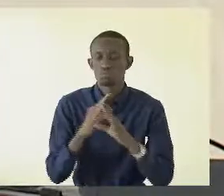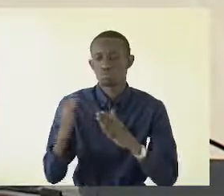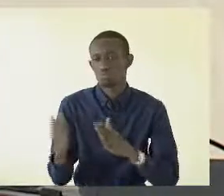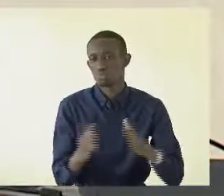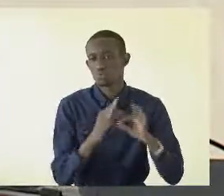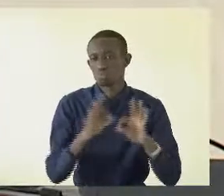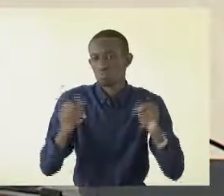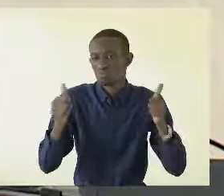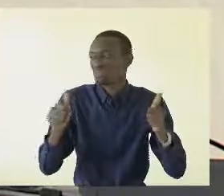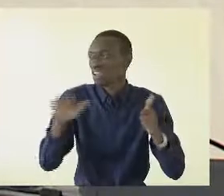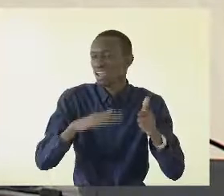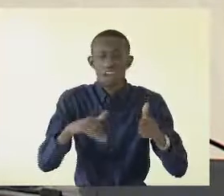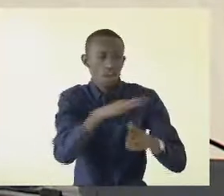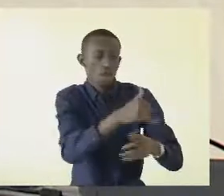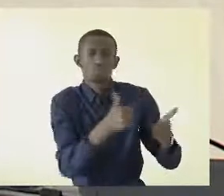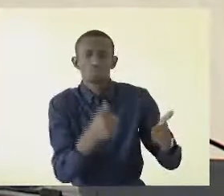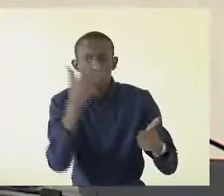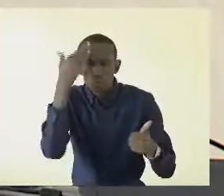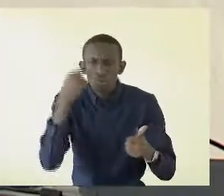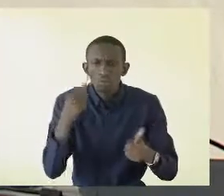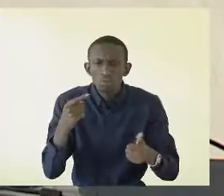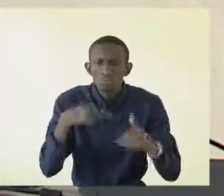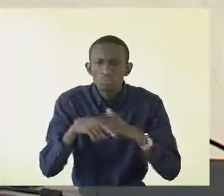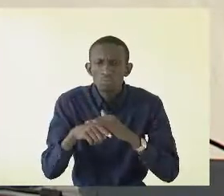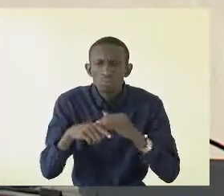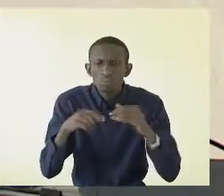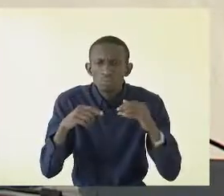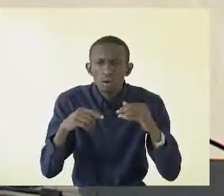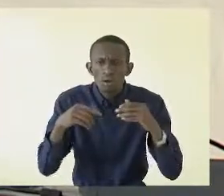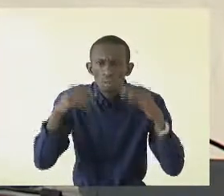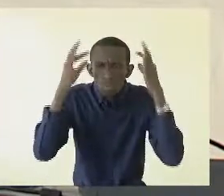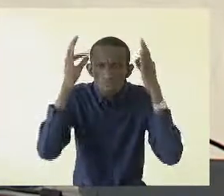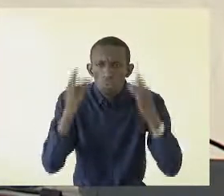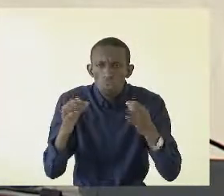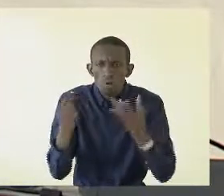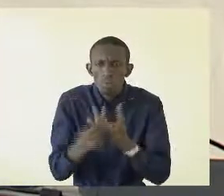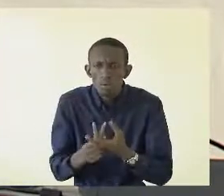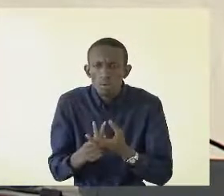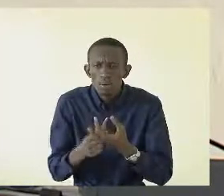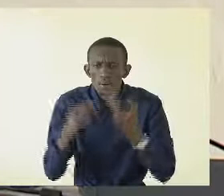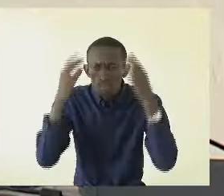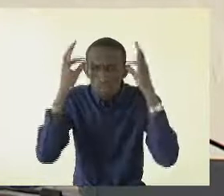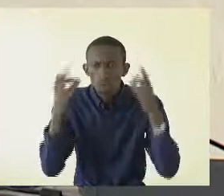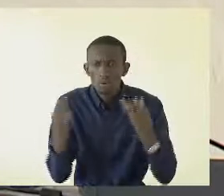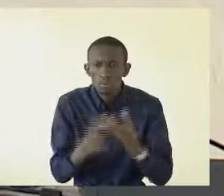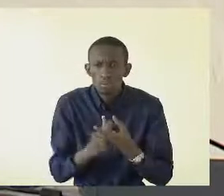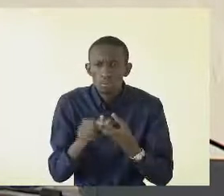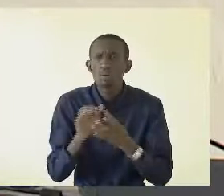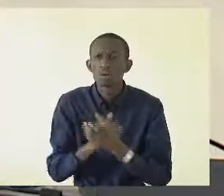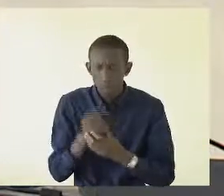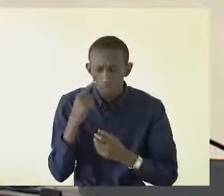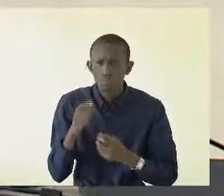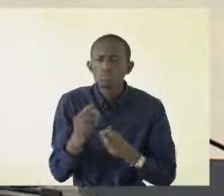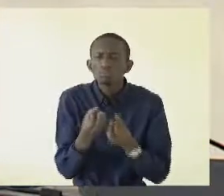attend weddings, you can't miss seeing flowers there. Even brides have flowers